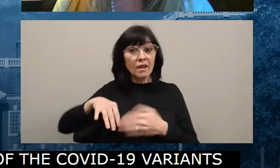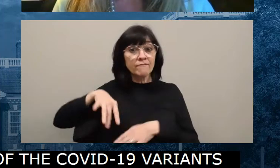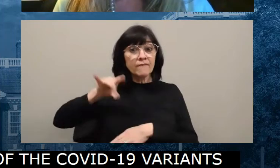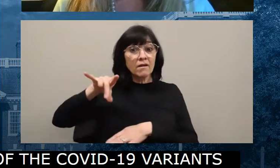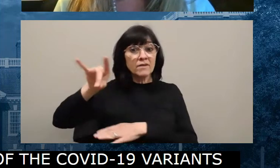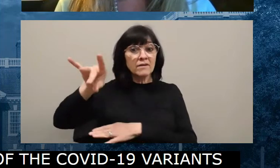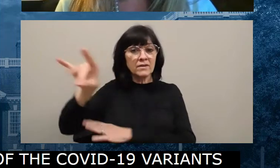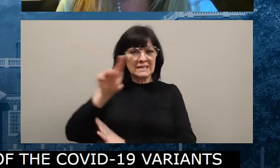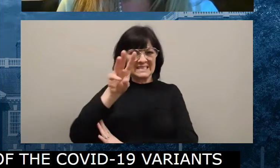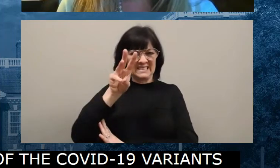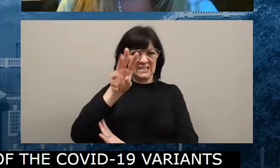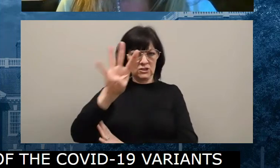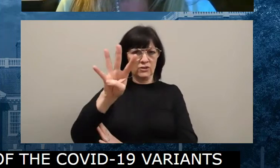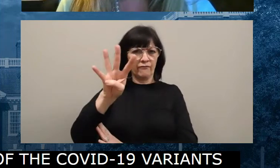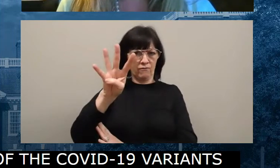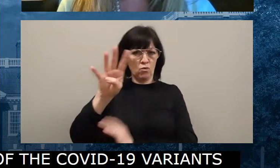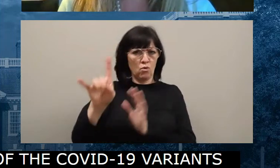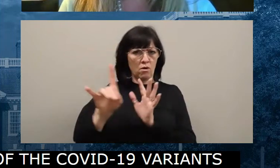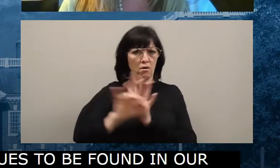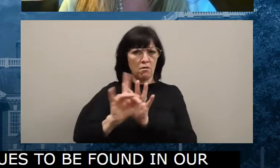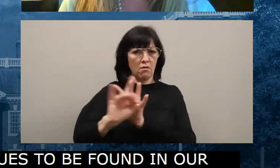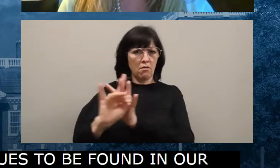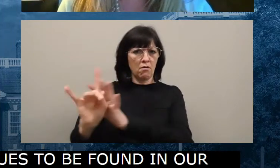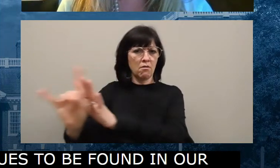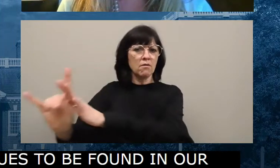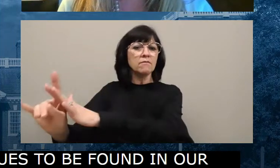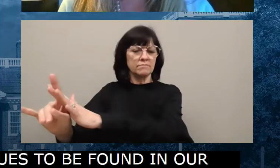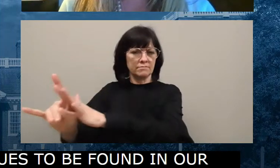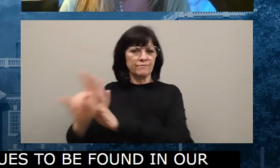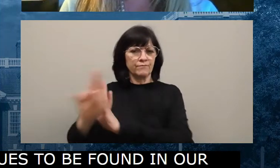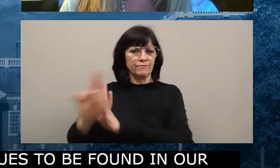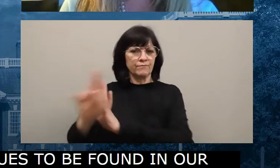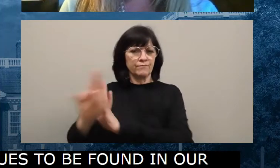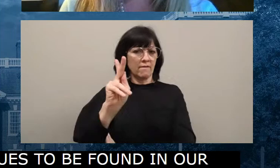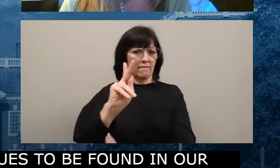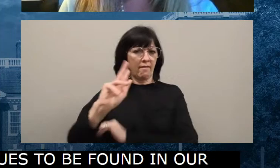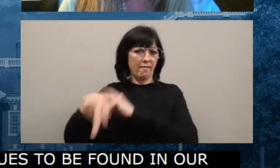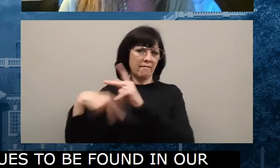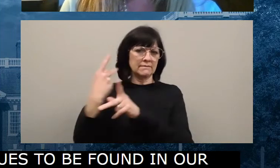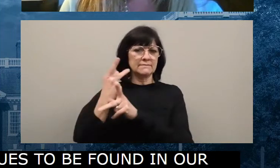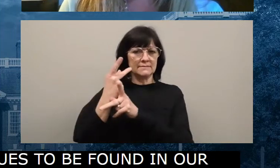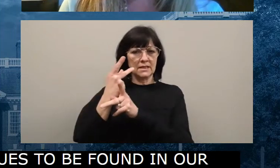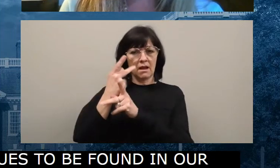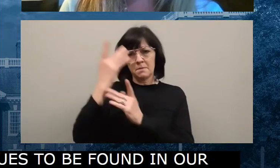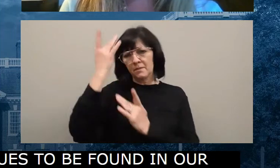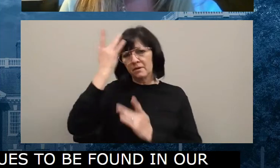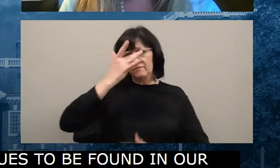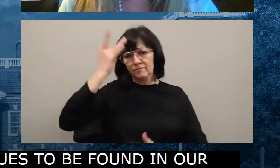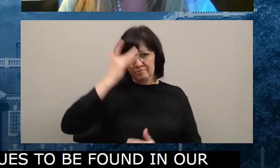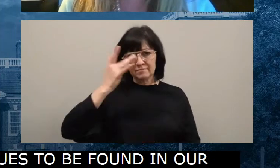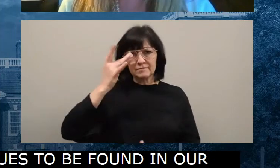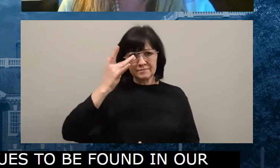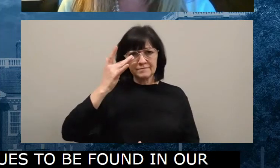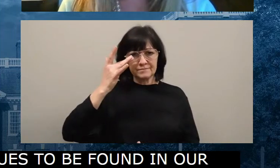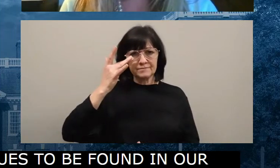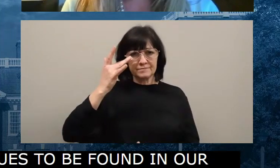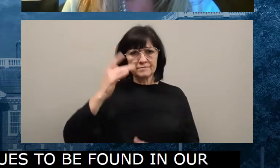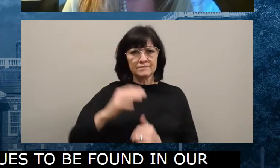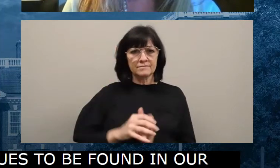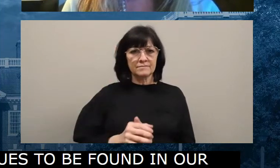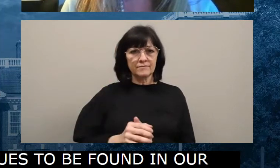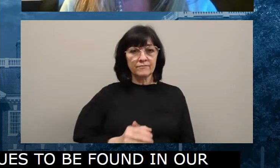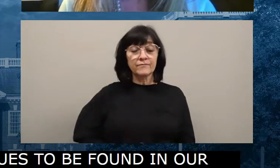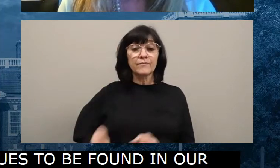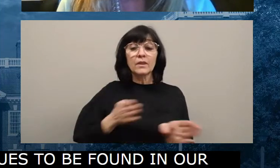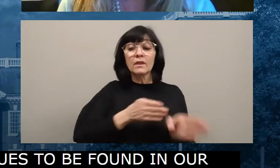cases of the UK variant, and among the variants of interest that we've been tracking, we're up to 65 cases of the New